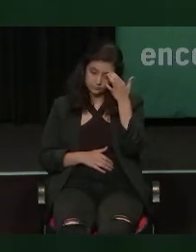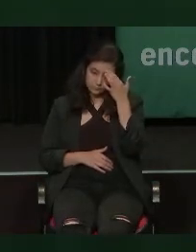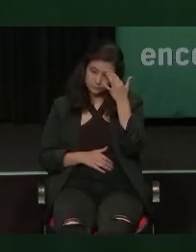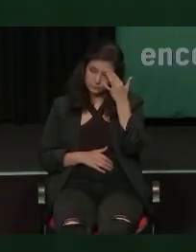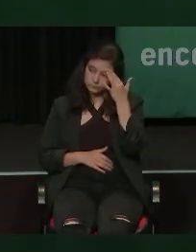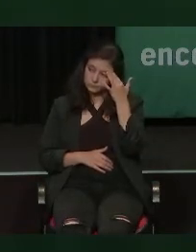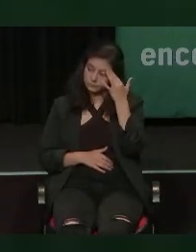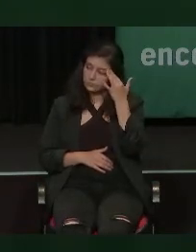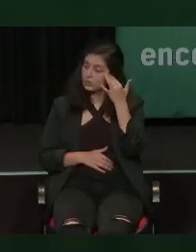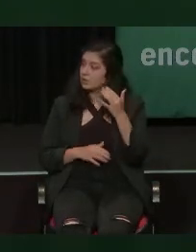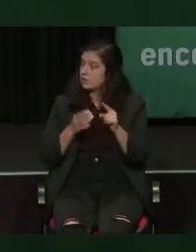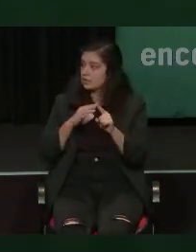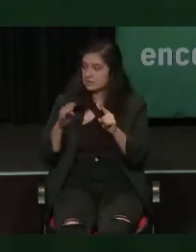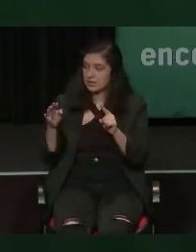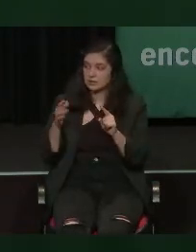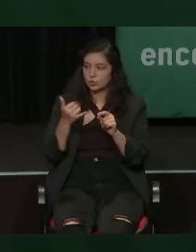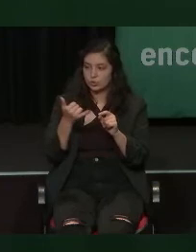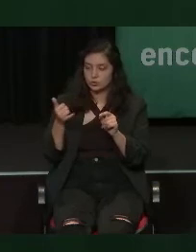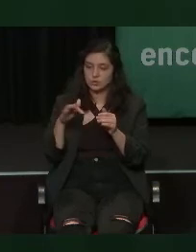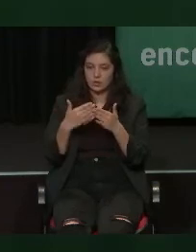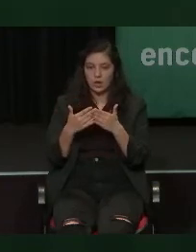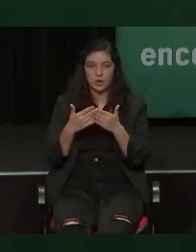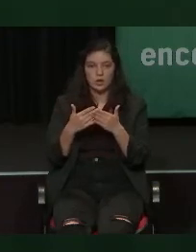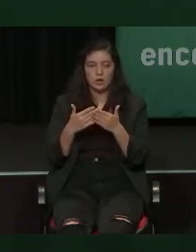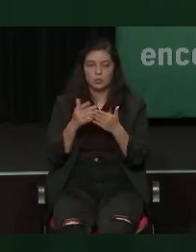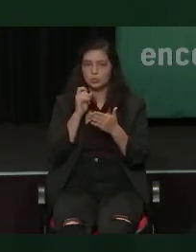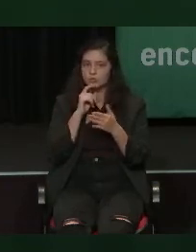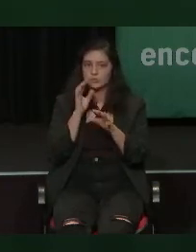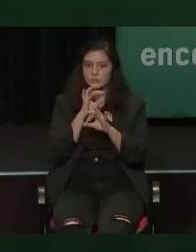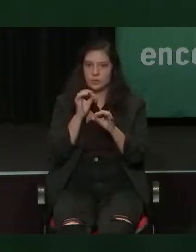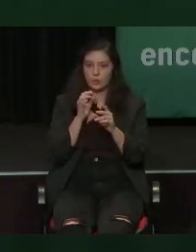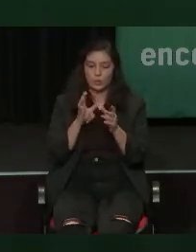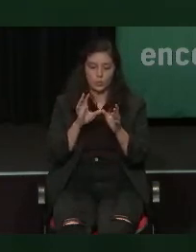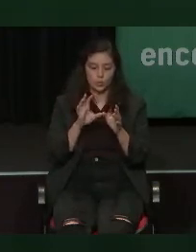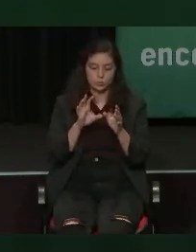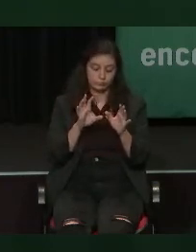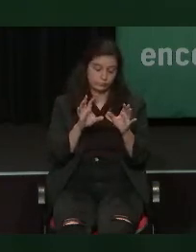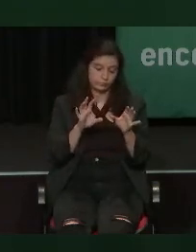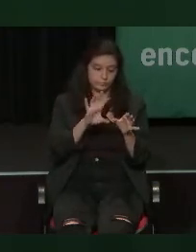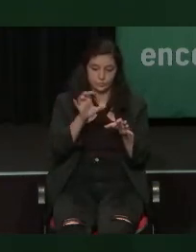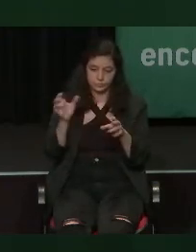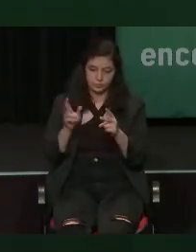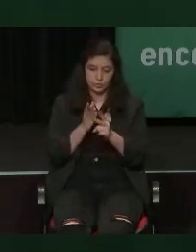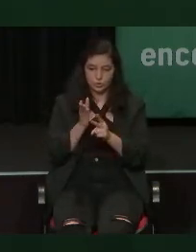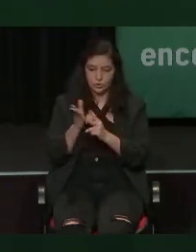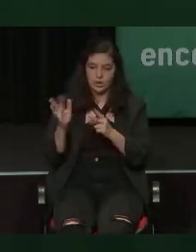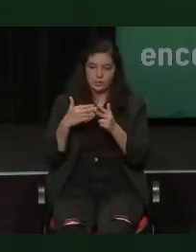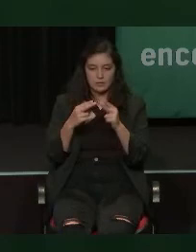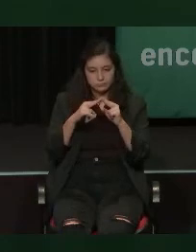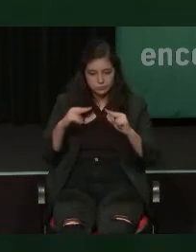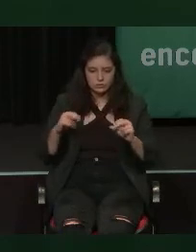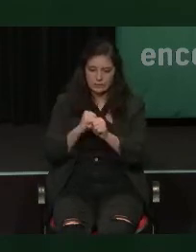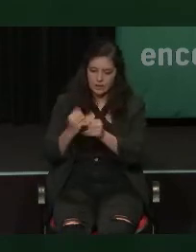The Science 22 was a very good opportunity for both countries to get together, to build a bridge